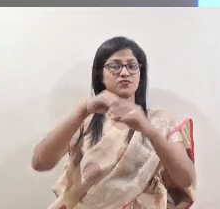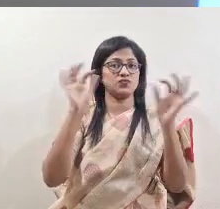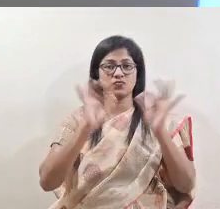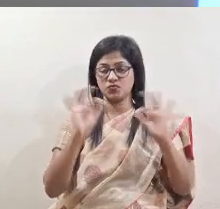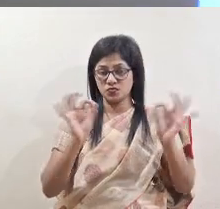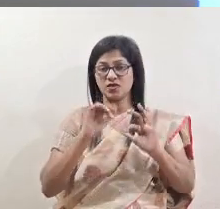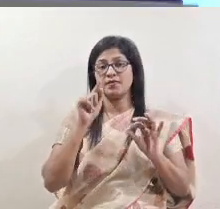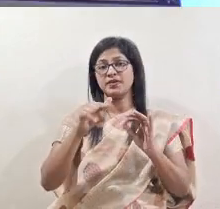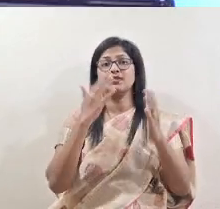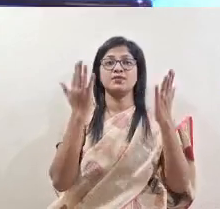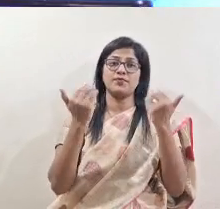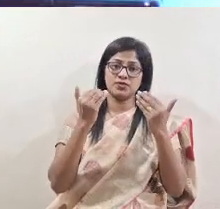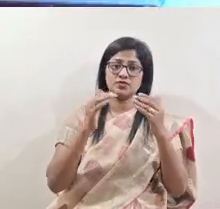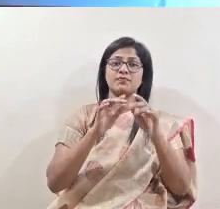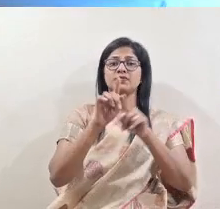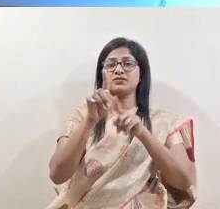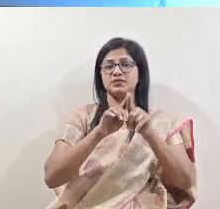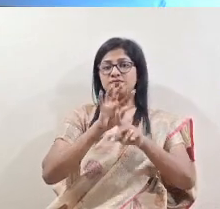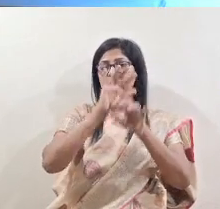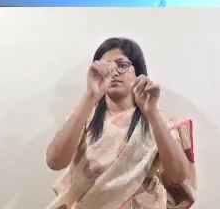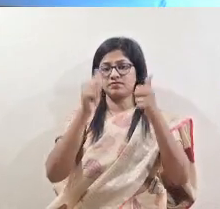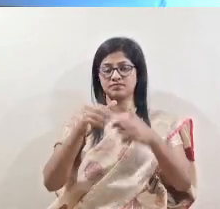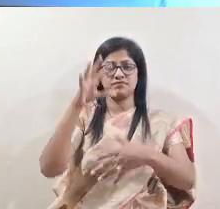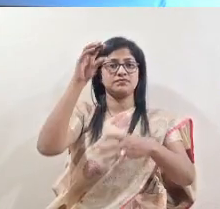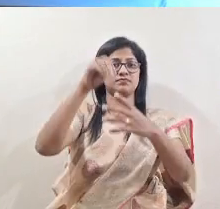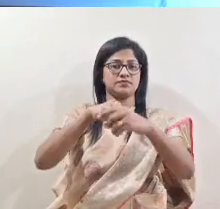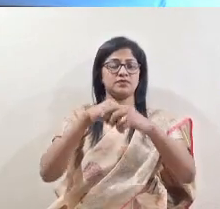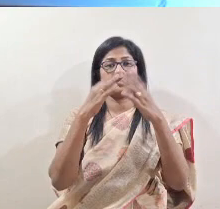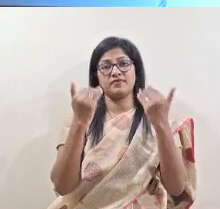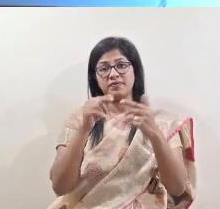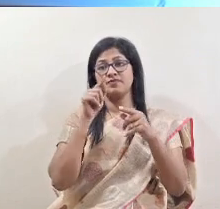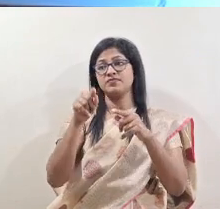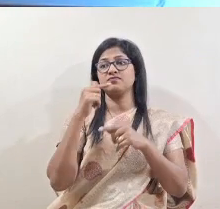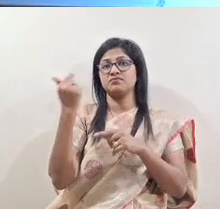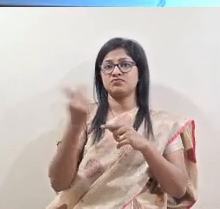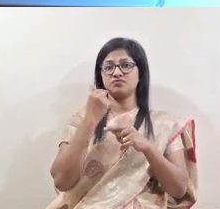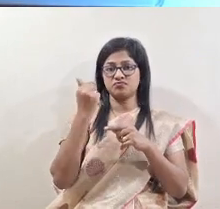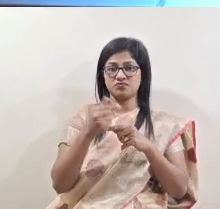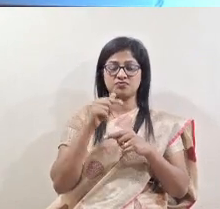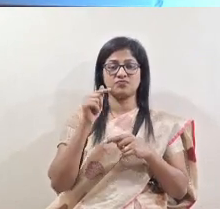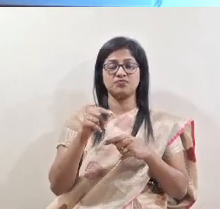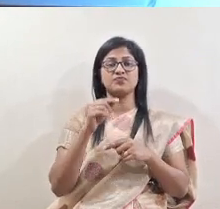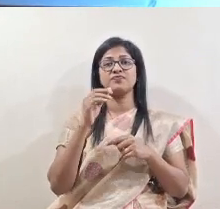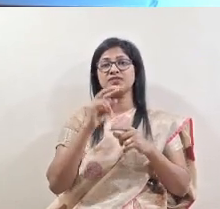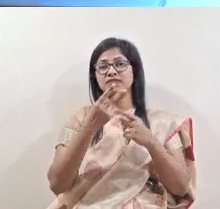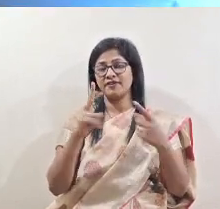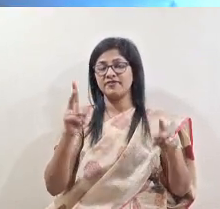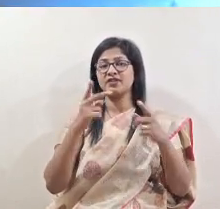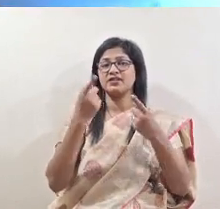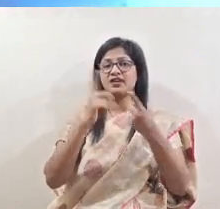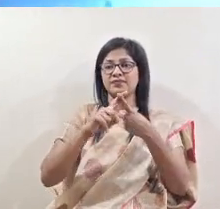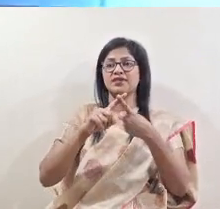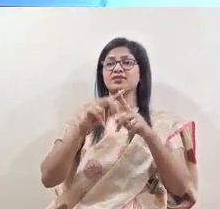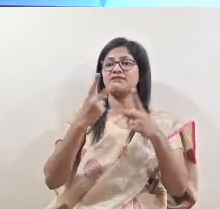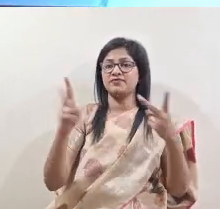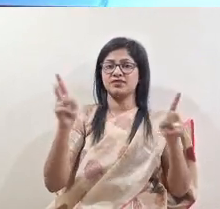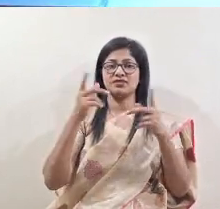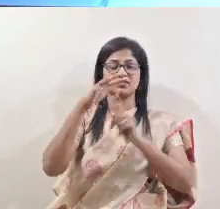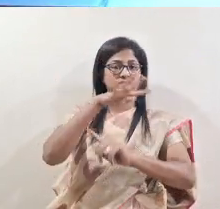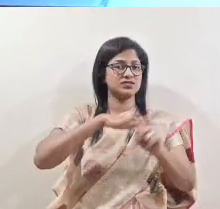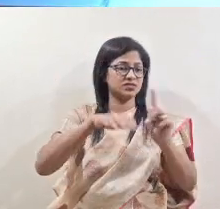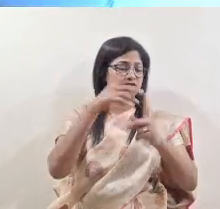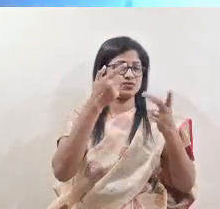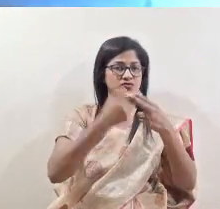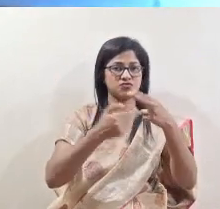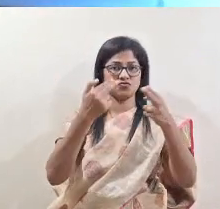simulation framework, but it's possible to integrate this into a simulation framework. And then you can use those simulations, you can run different scenarios to